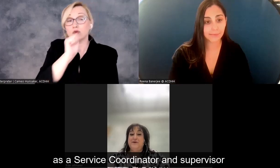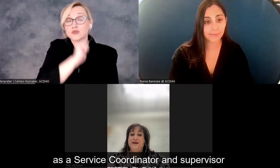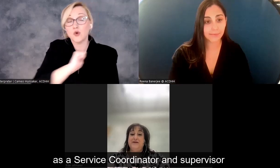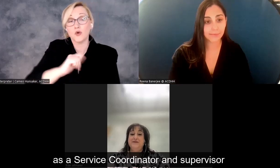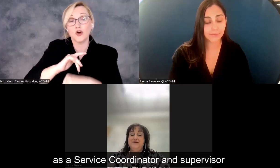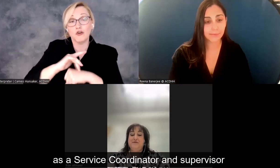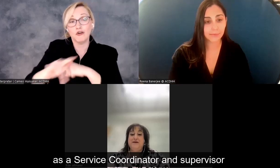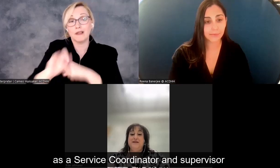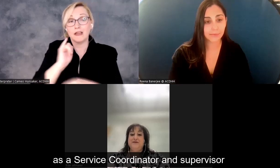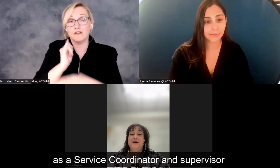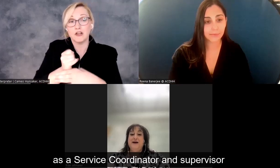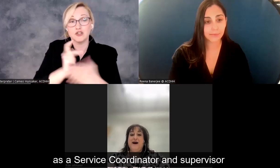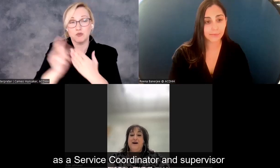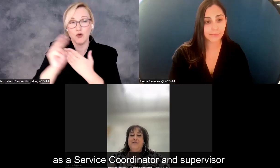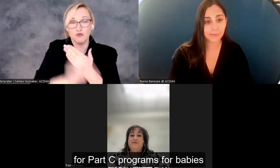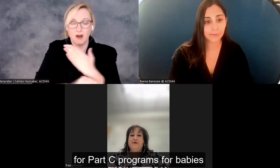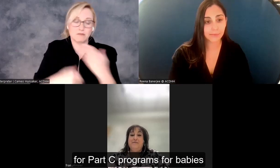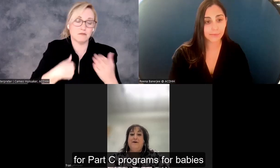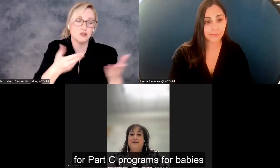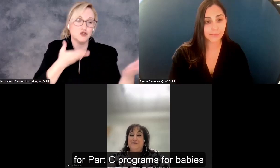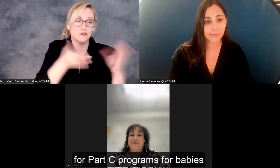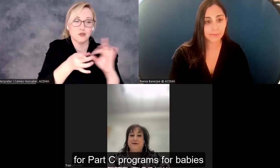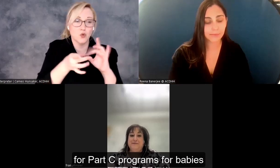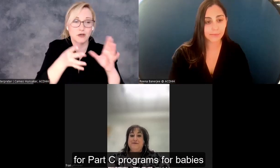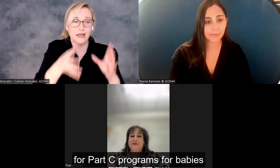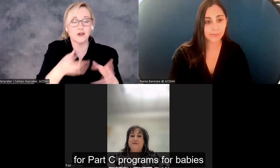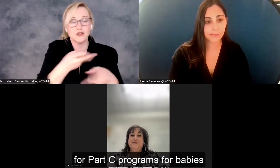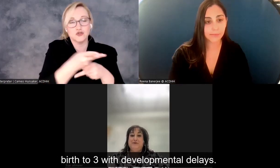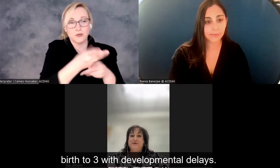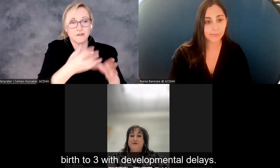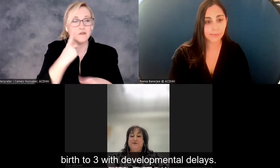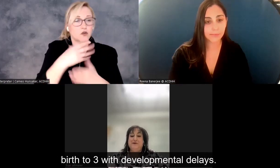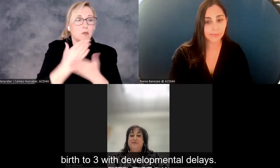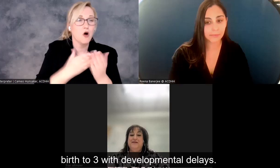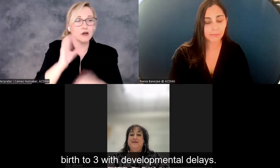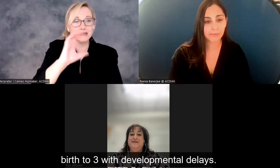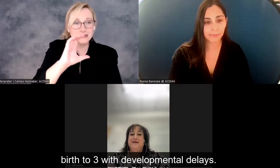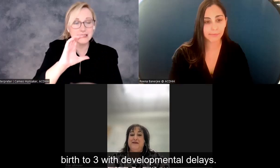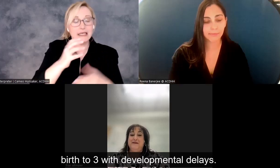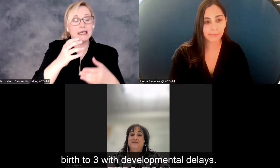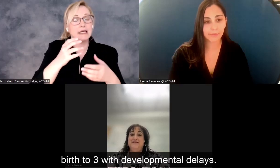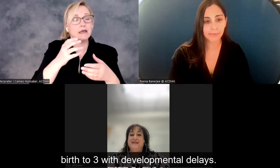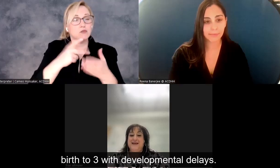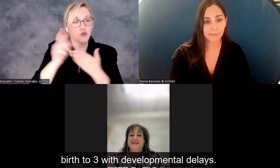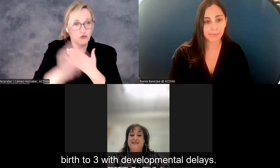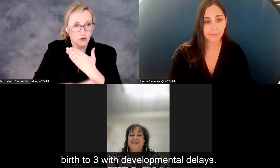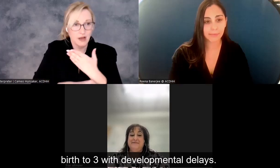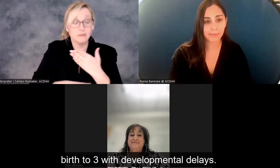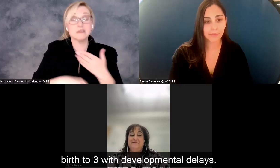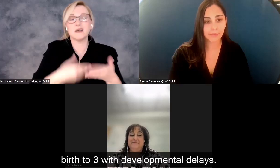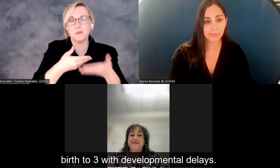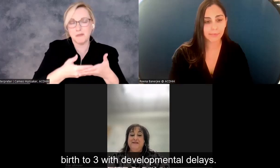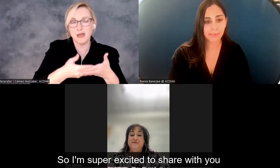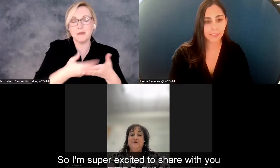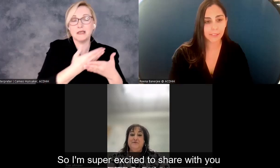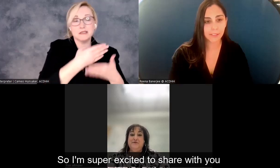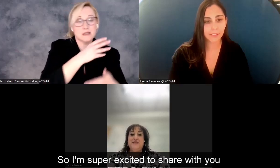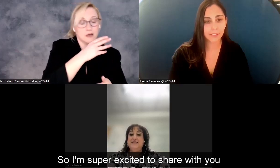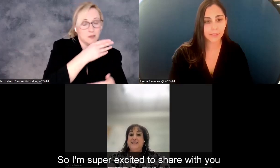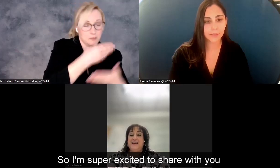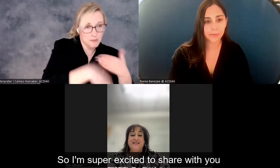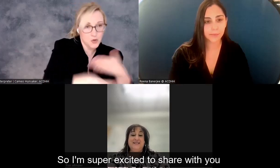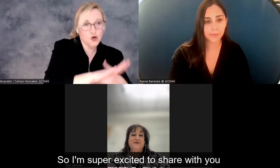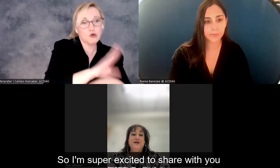service coordinator and supervisor for Part C programs for babies birth to 3 with developmental delays. So I'm